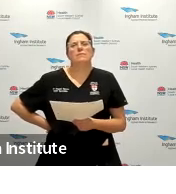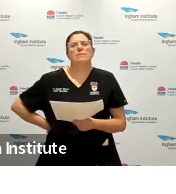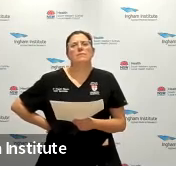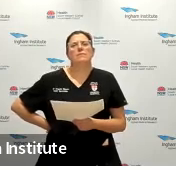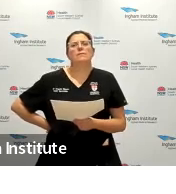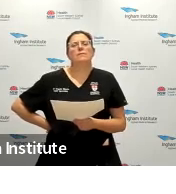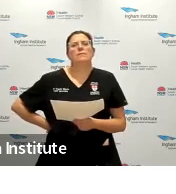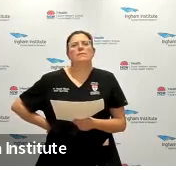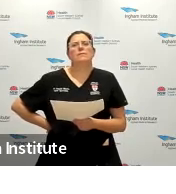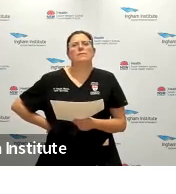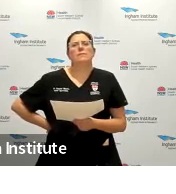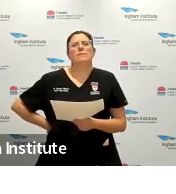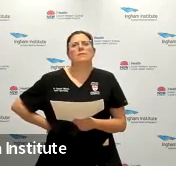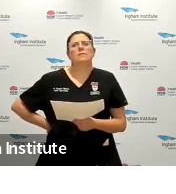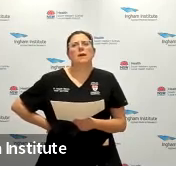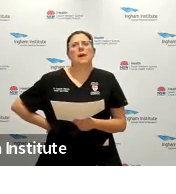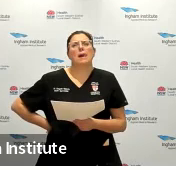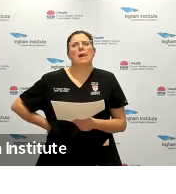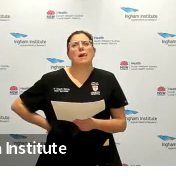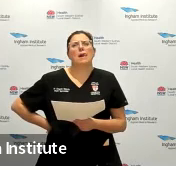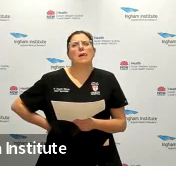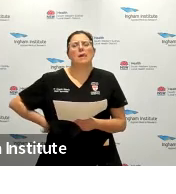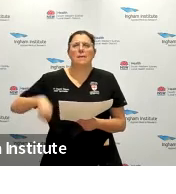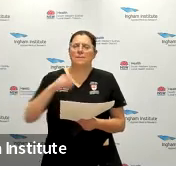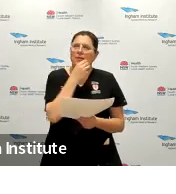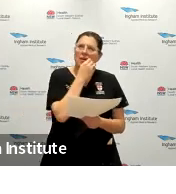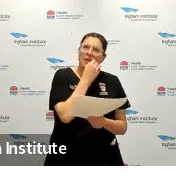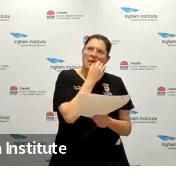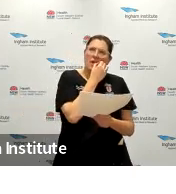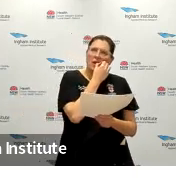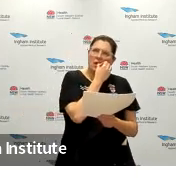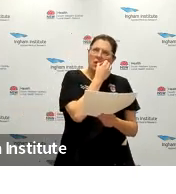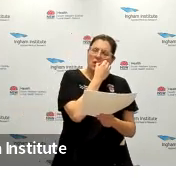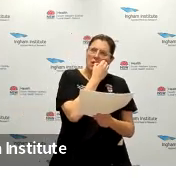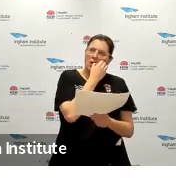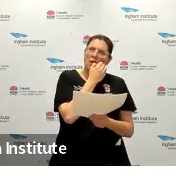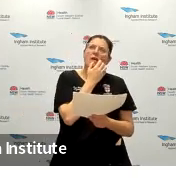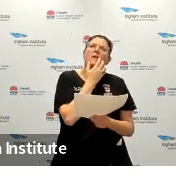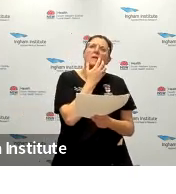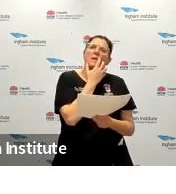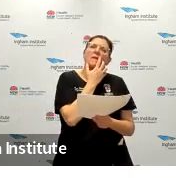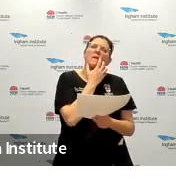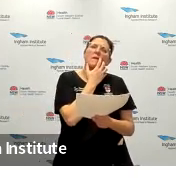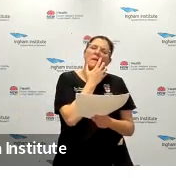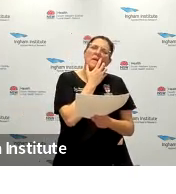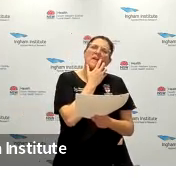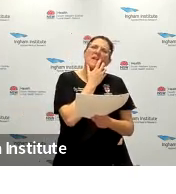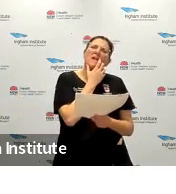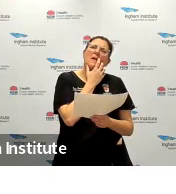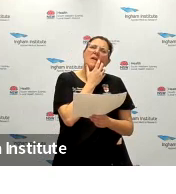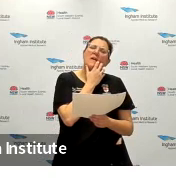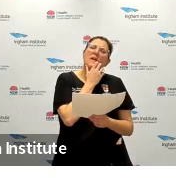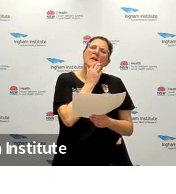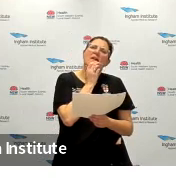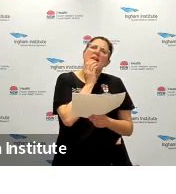urine, whereas the red line, the treated animals, did not have any increase in their protein in their urine with time. So we were onto